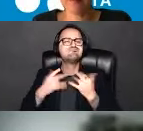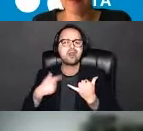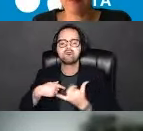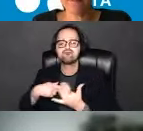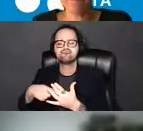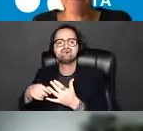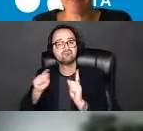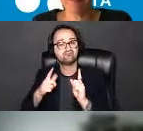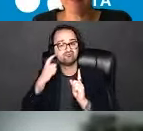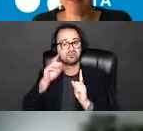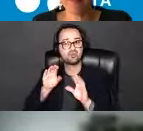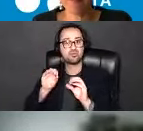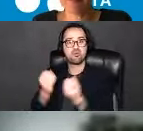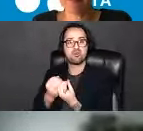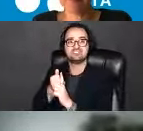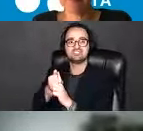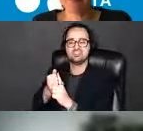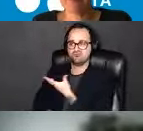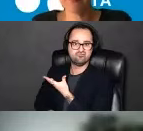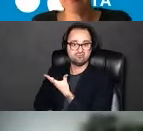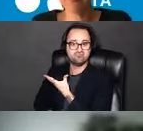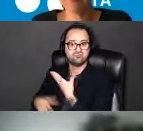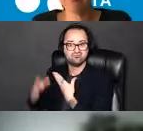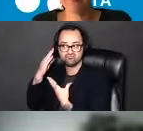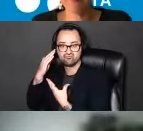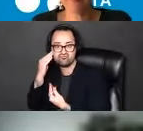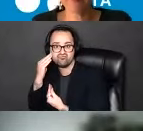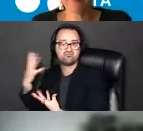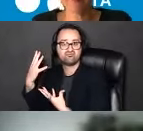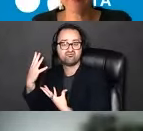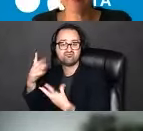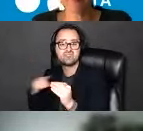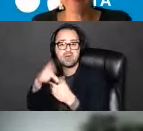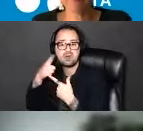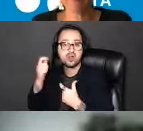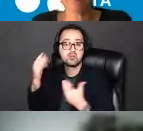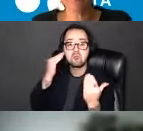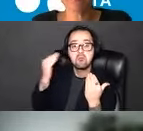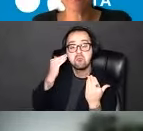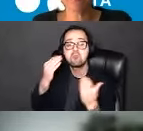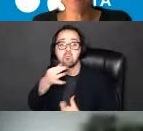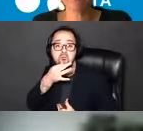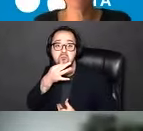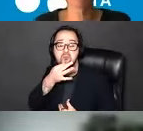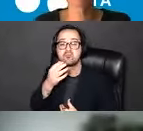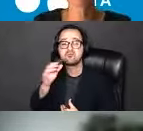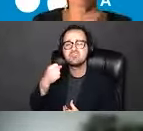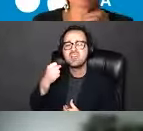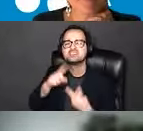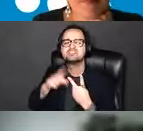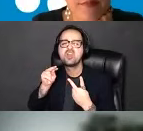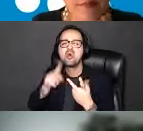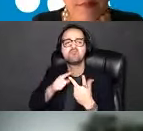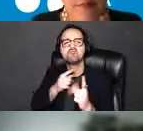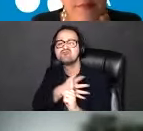do you consider your organization to be trauma informed? Yes, no, or you're getting there. What we're doing with the